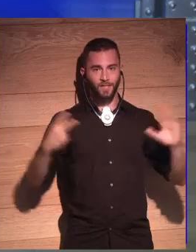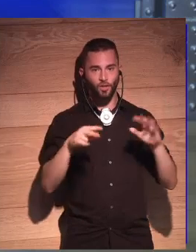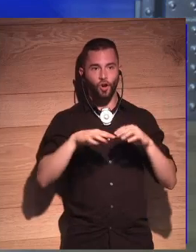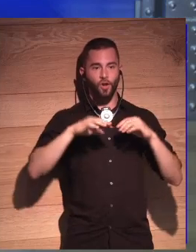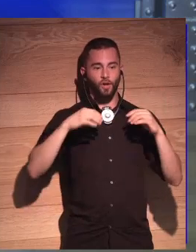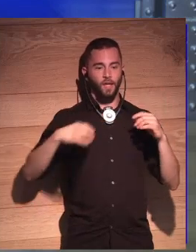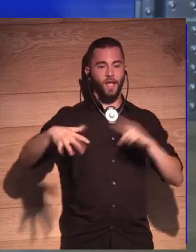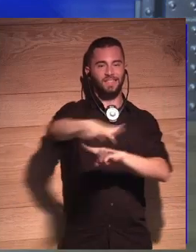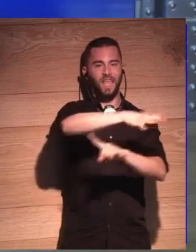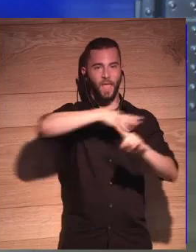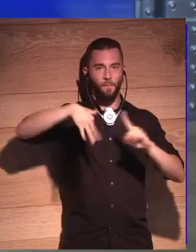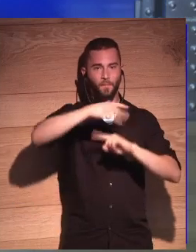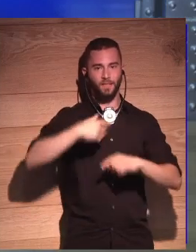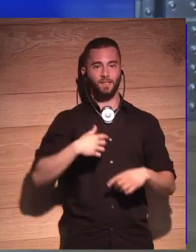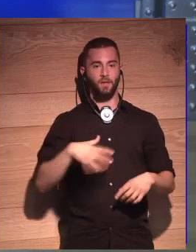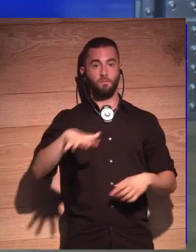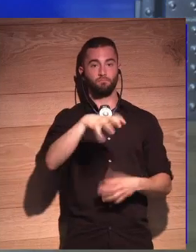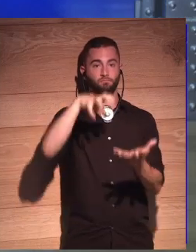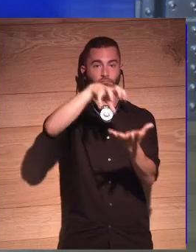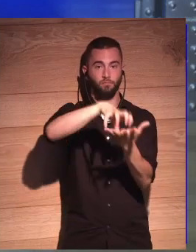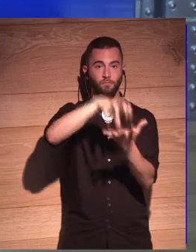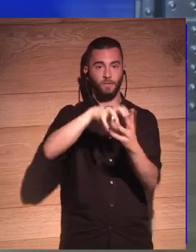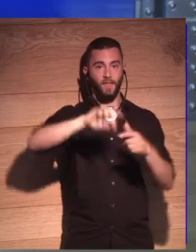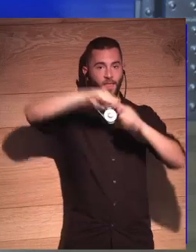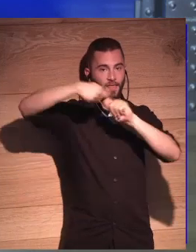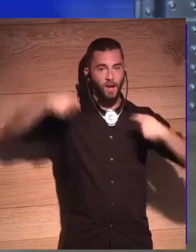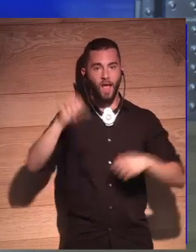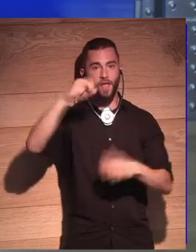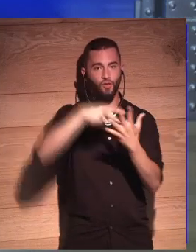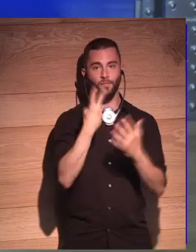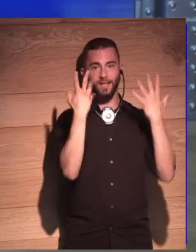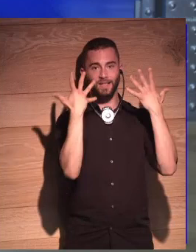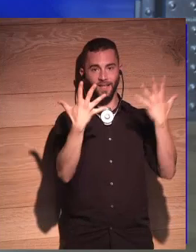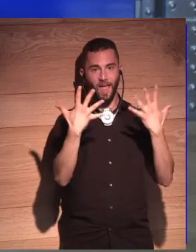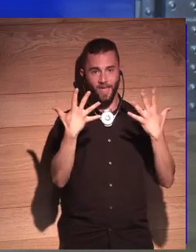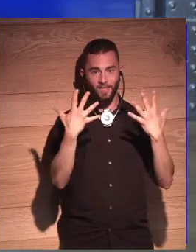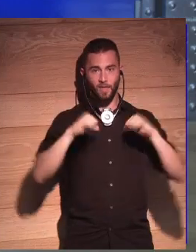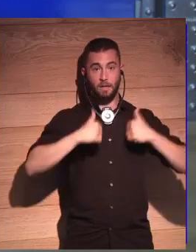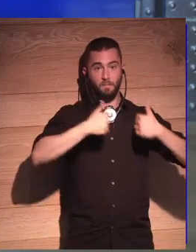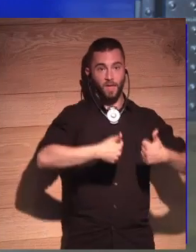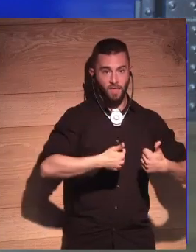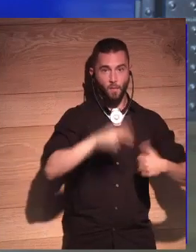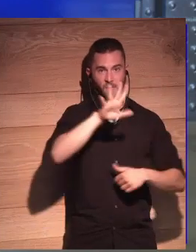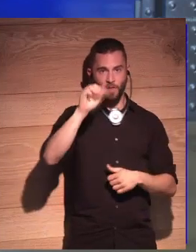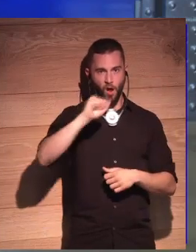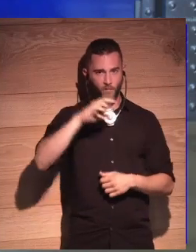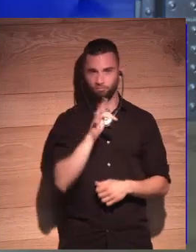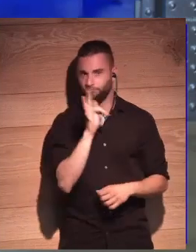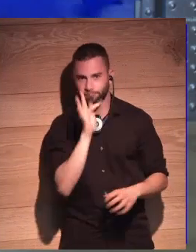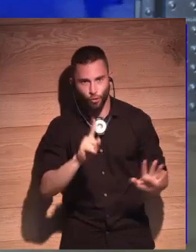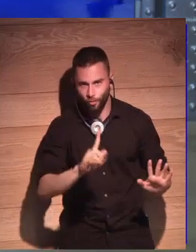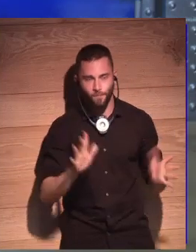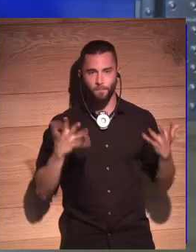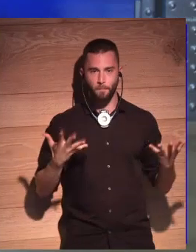company specialized in immersive technologies based in Zaragoza. We started working in 2010. We have not been in the field